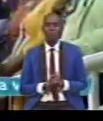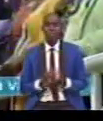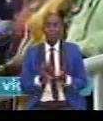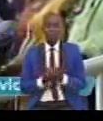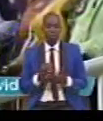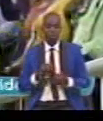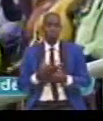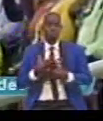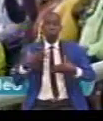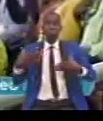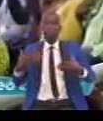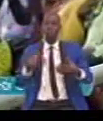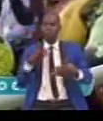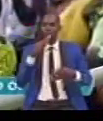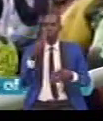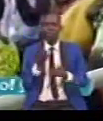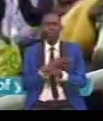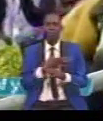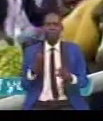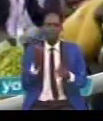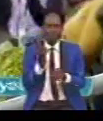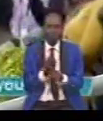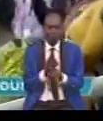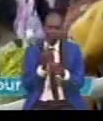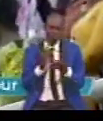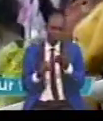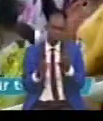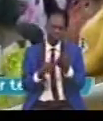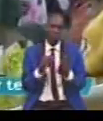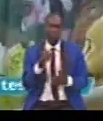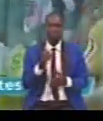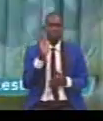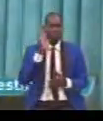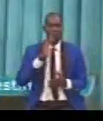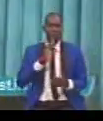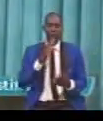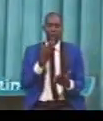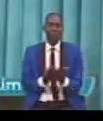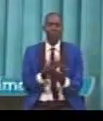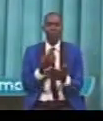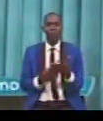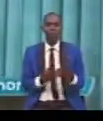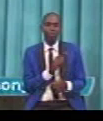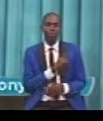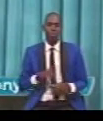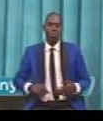disappeared. Just check it, and you'll confirm what the Lord has done.